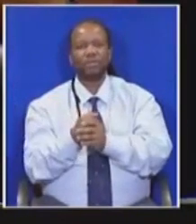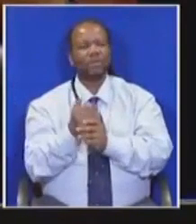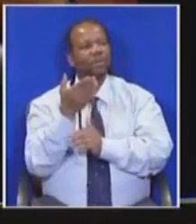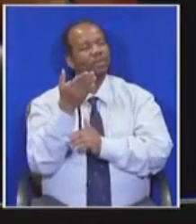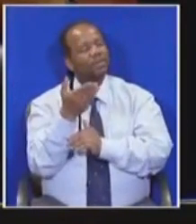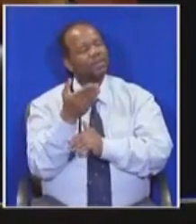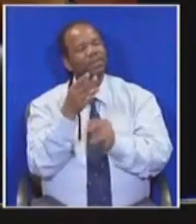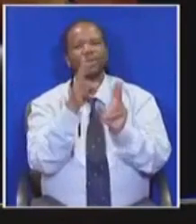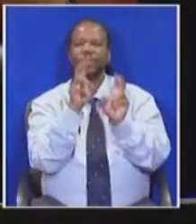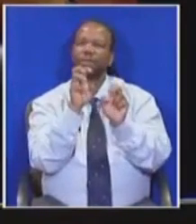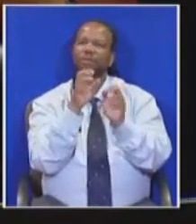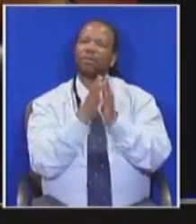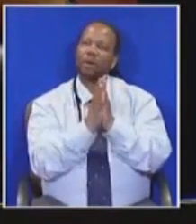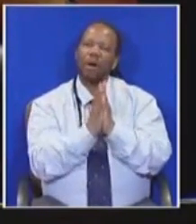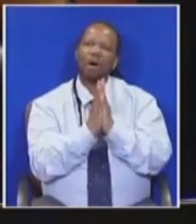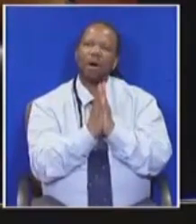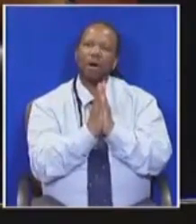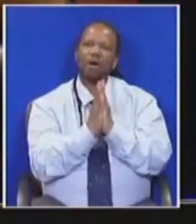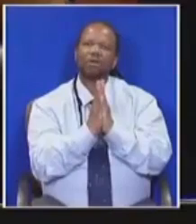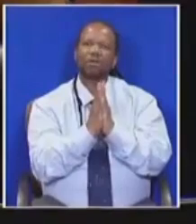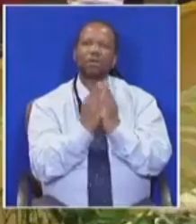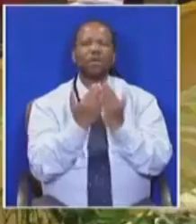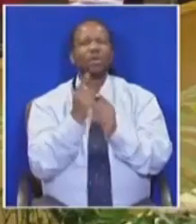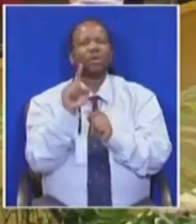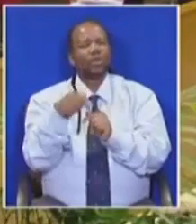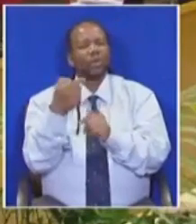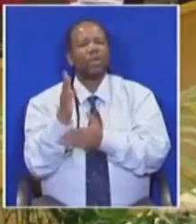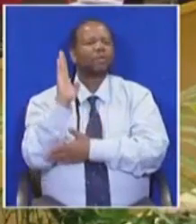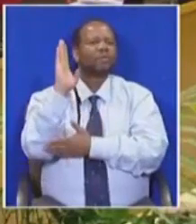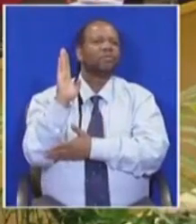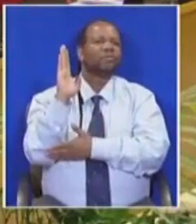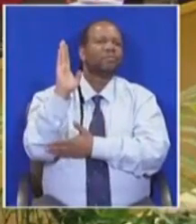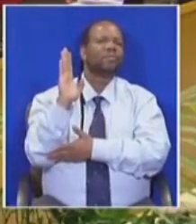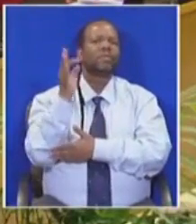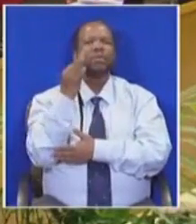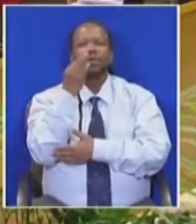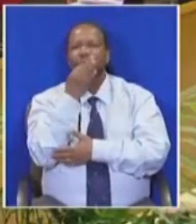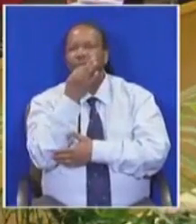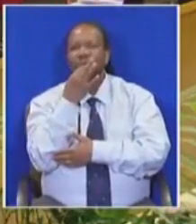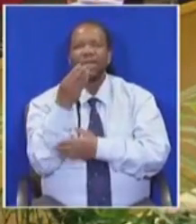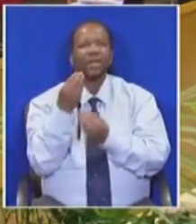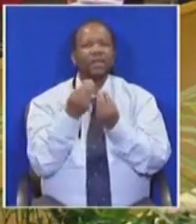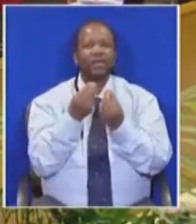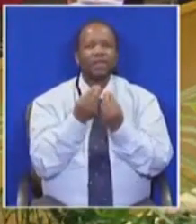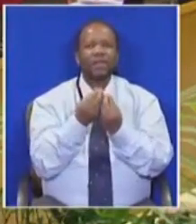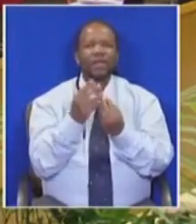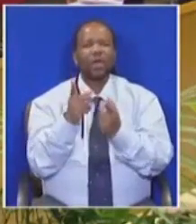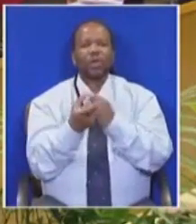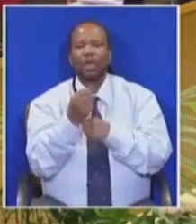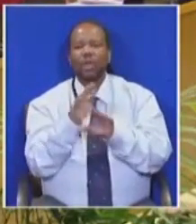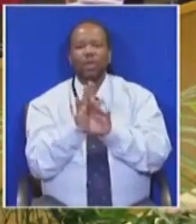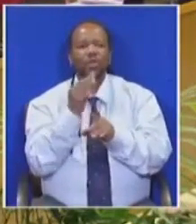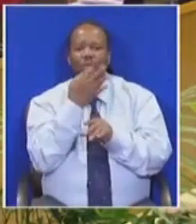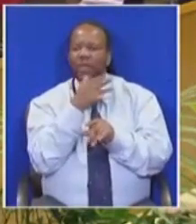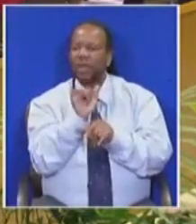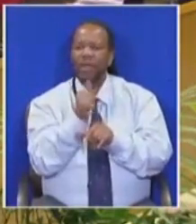are requesting that you can't just rise and say such and such a person is not allowed in the House. You